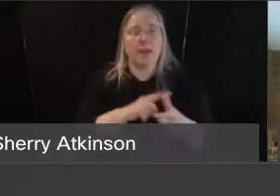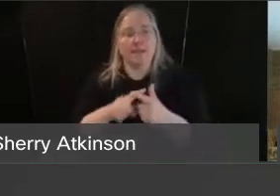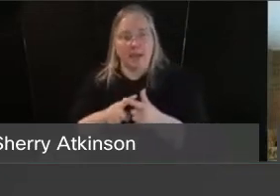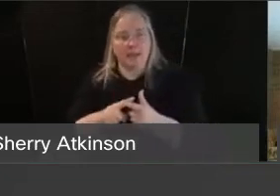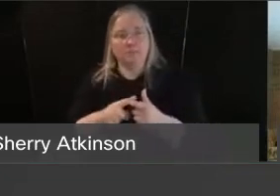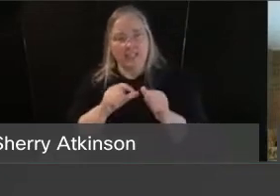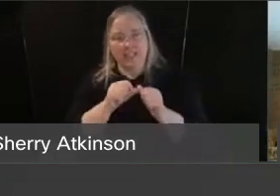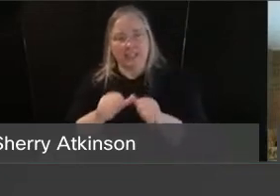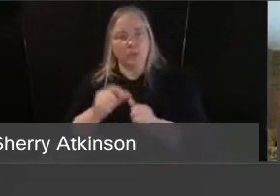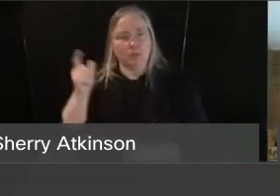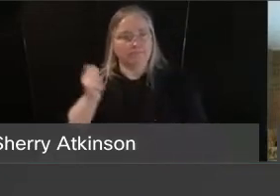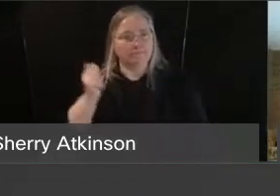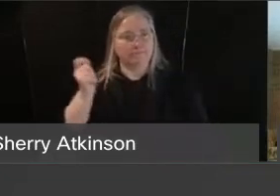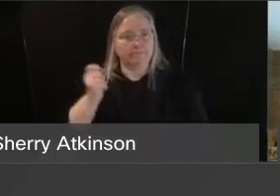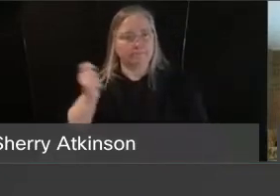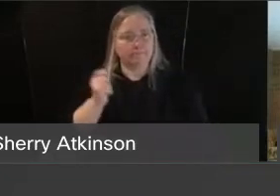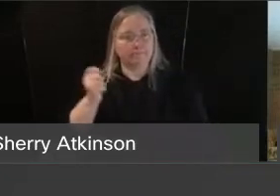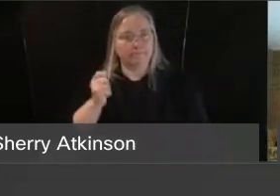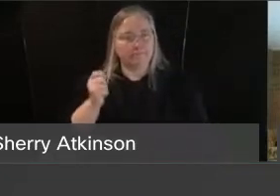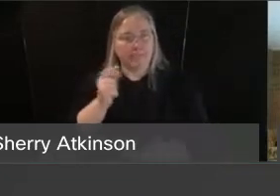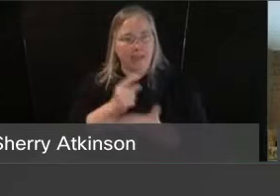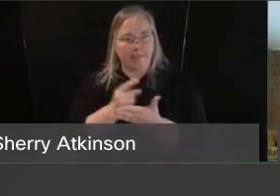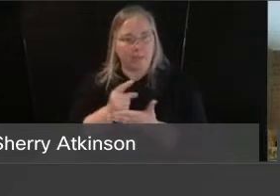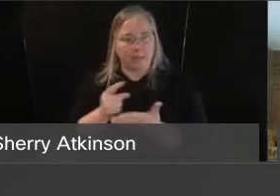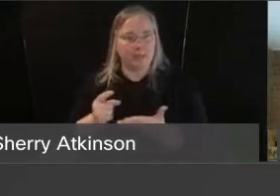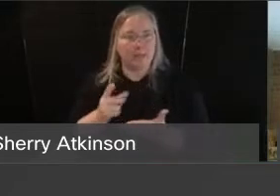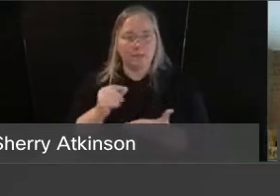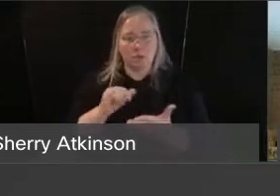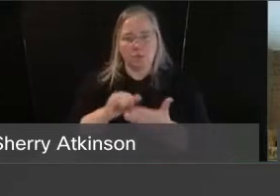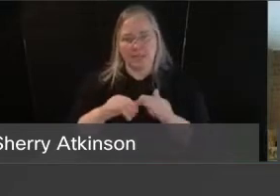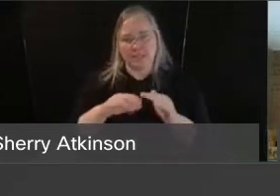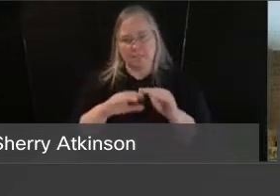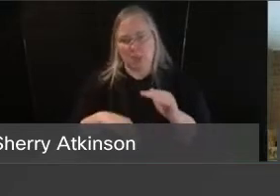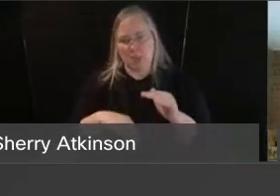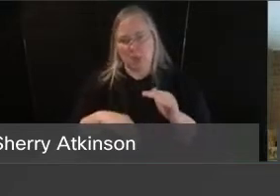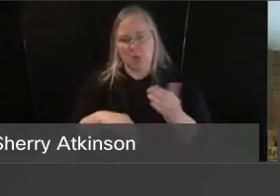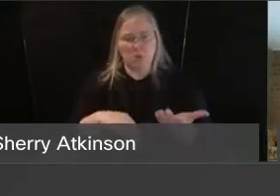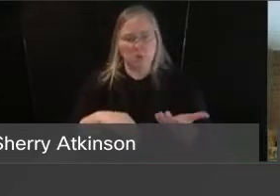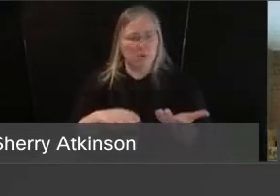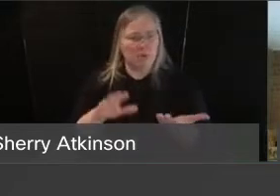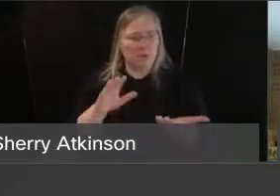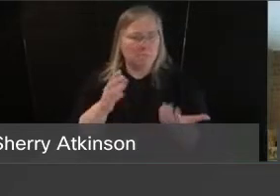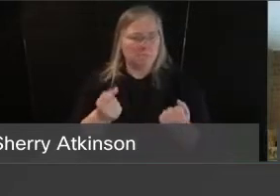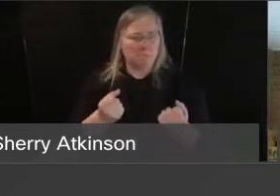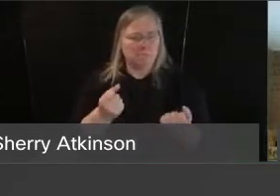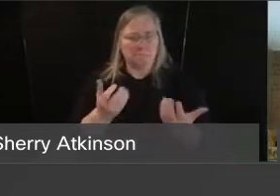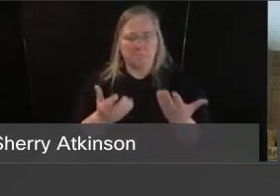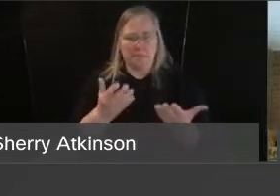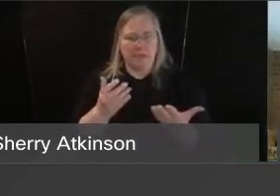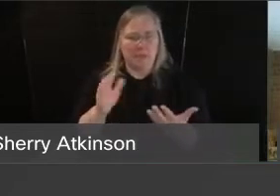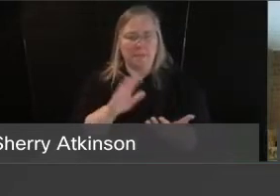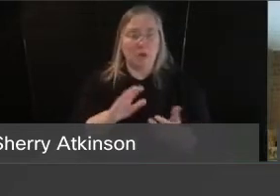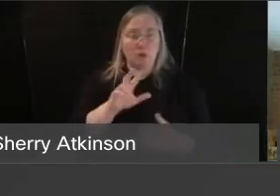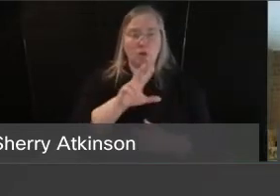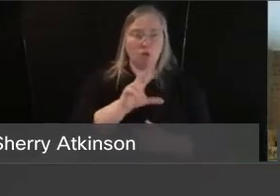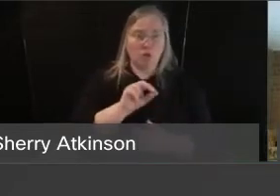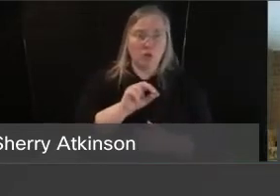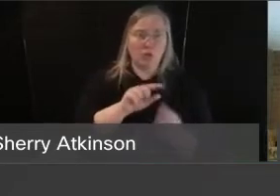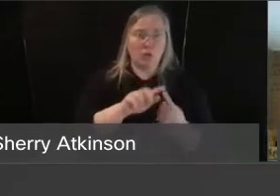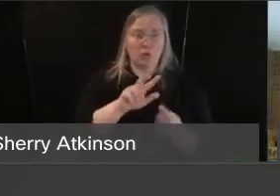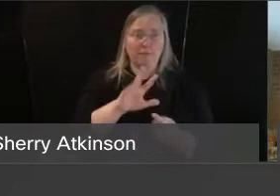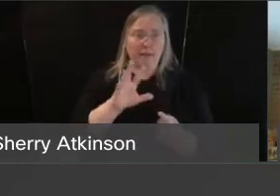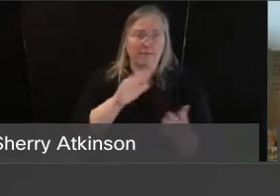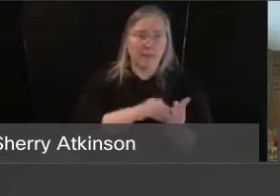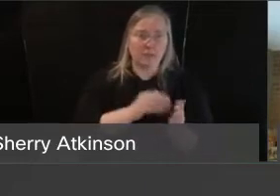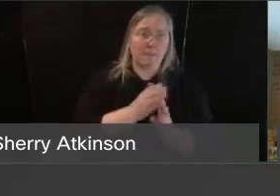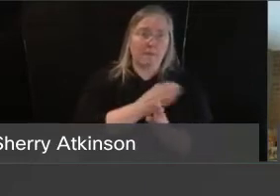see again, well below, probably about 30,000, 35,000 pre-pandemic, and almost